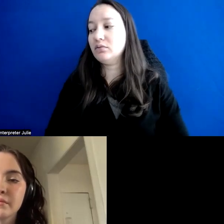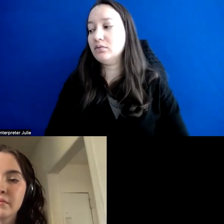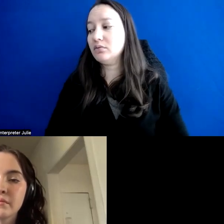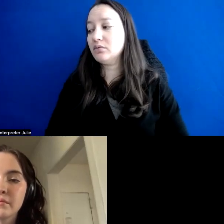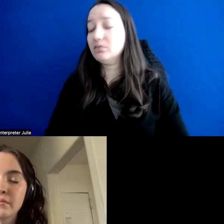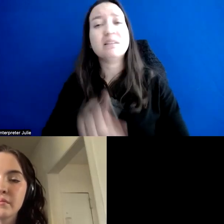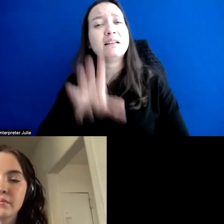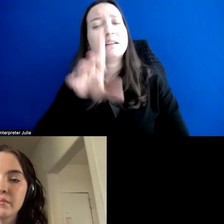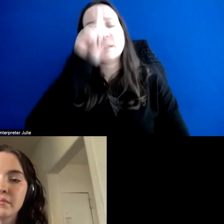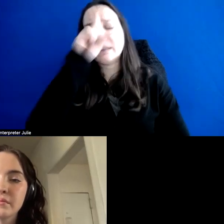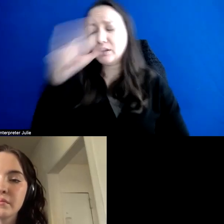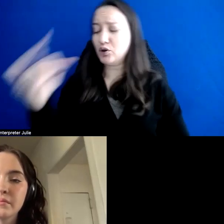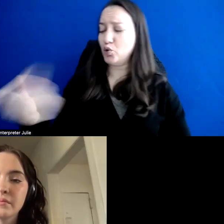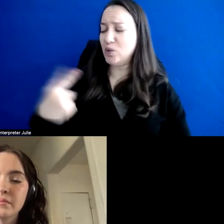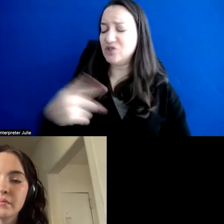the answer to your question,